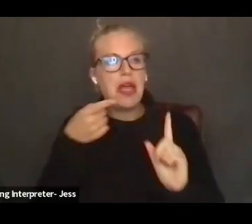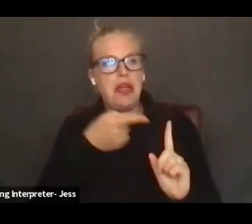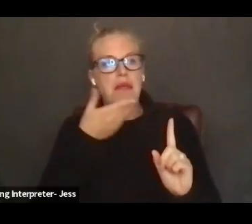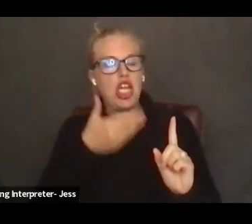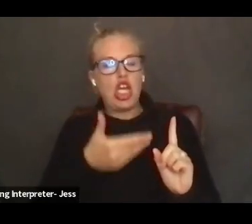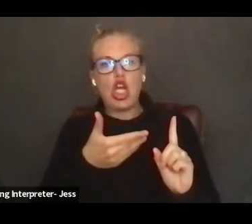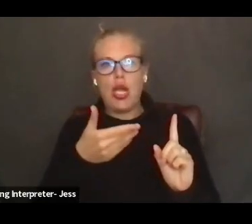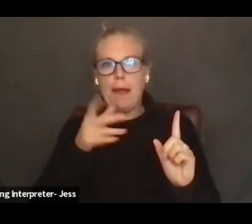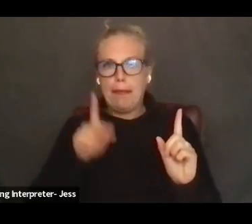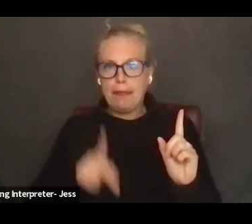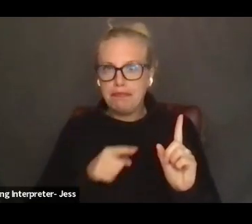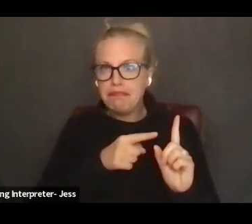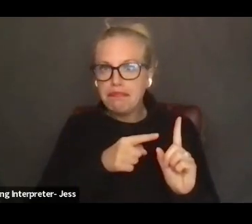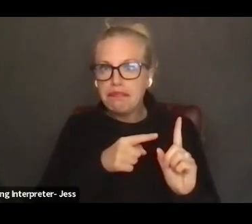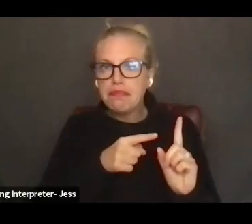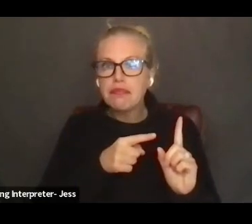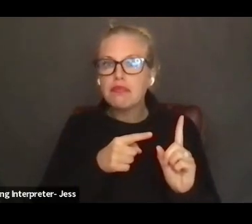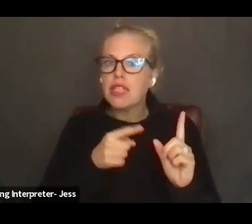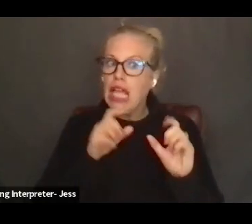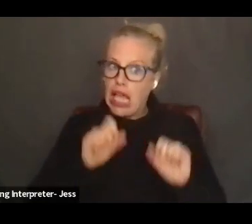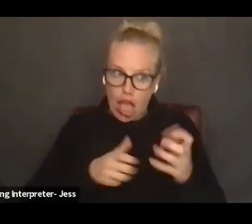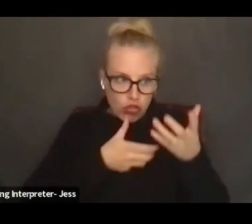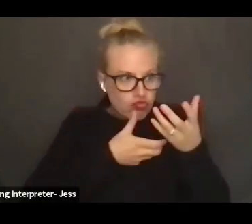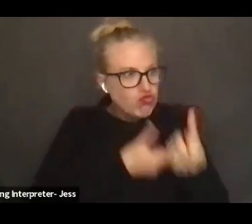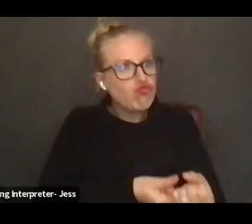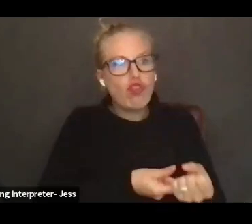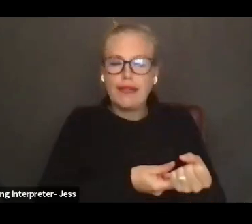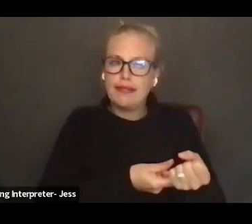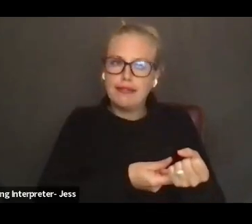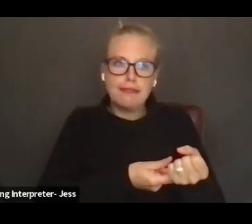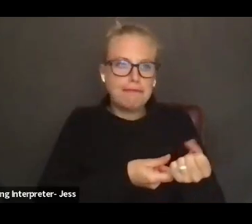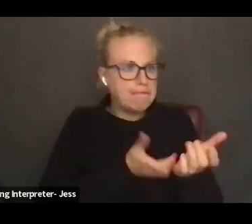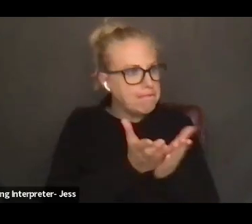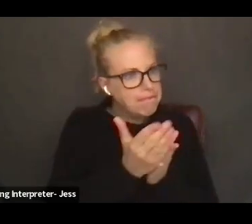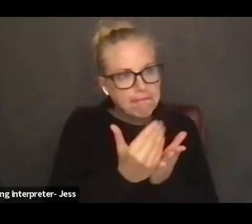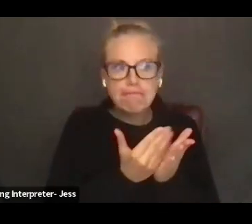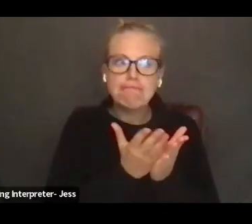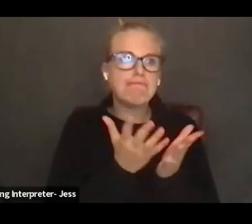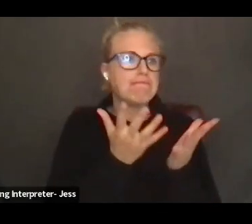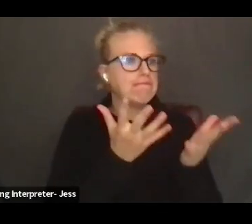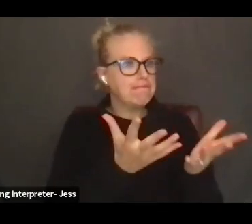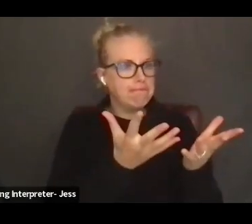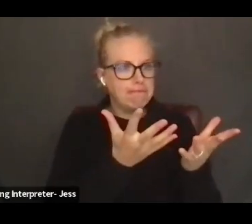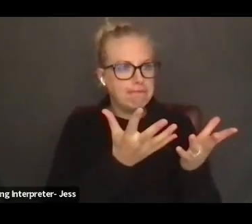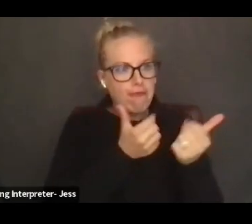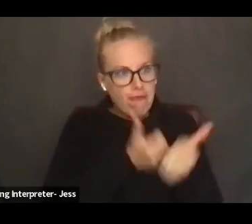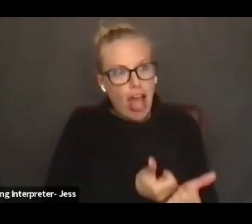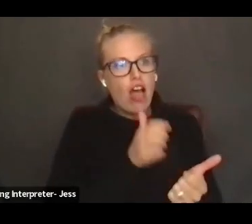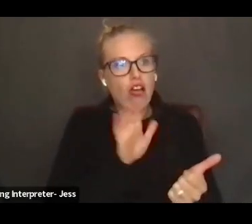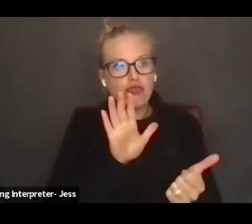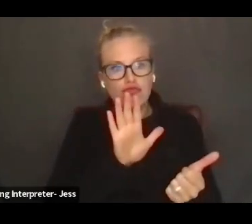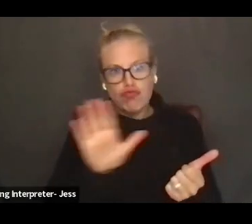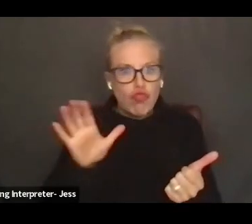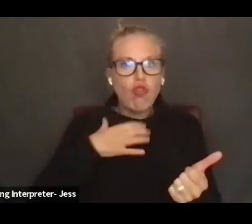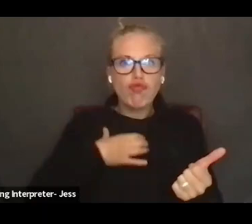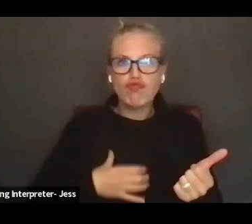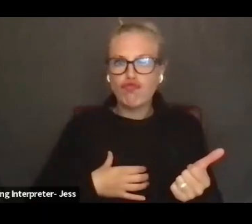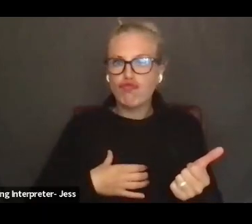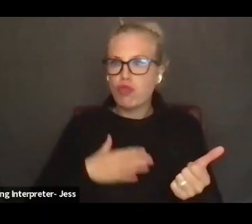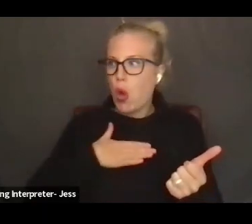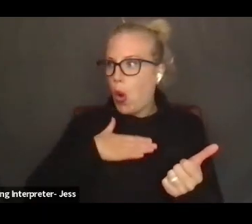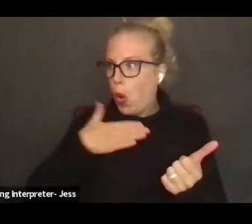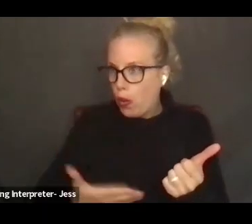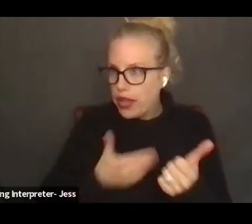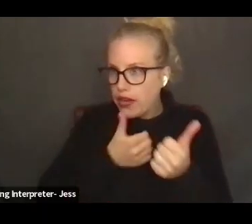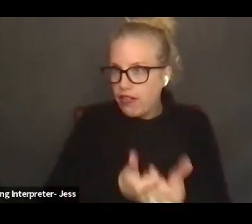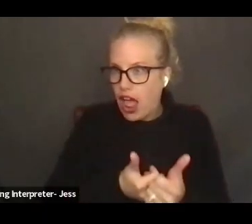candidate. Are they trustworthy? Um, are they going to do what you want? Are they willing to do what you